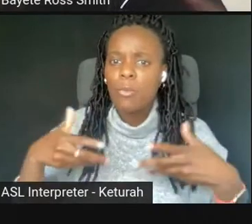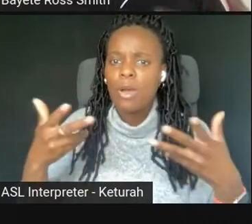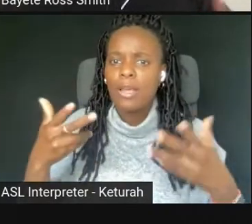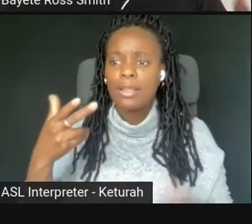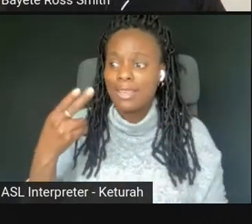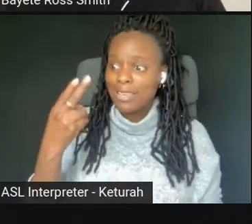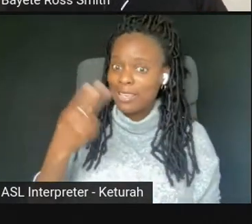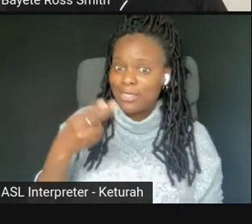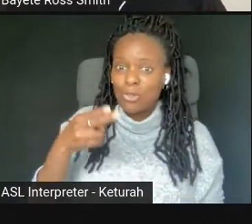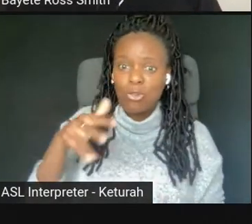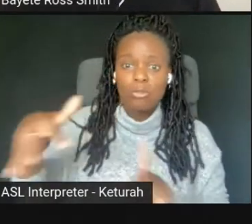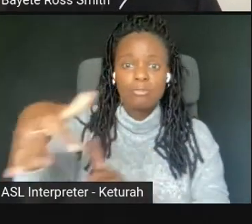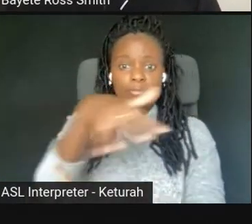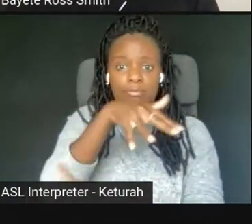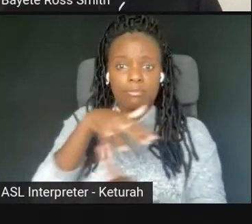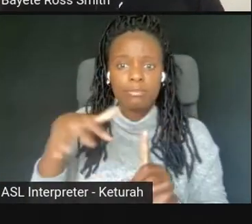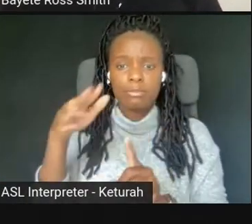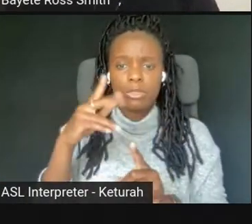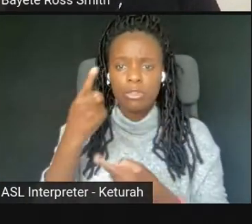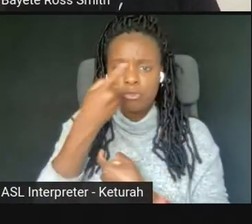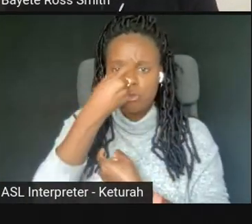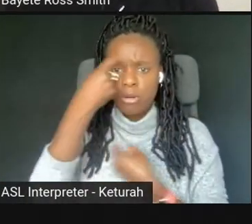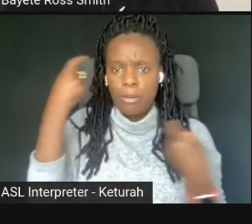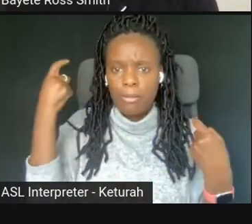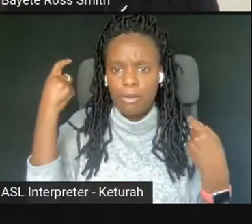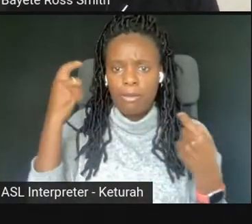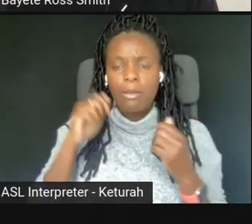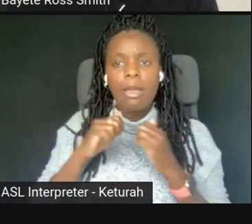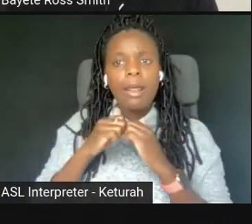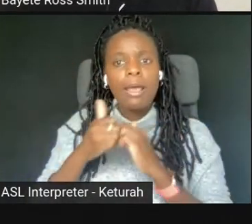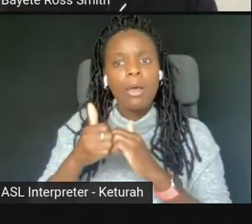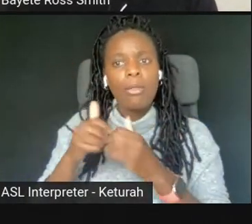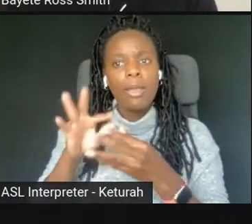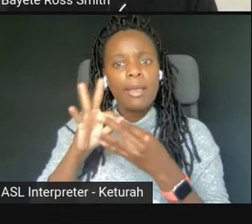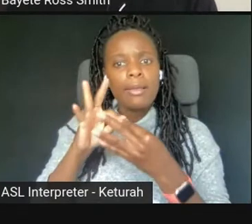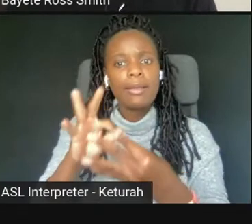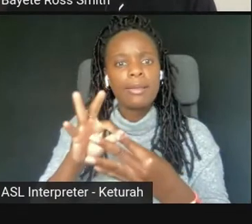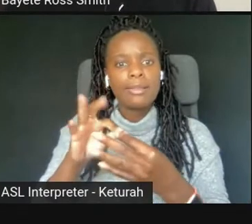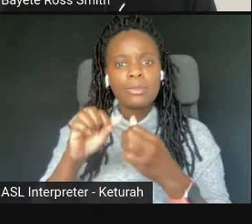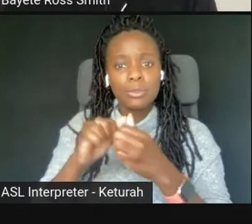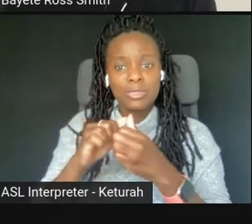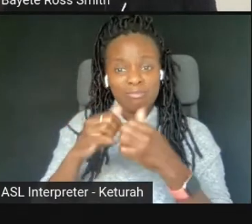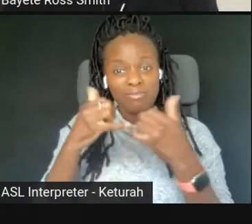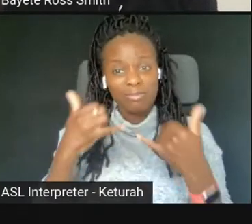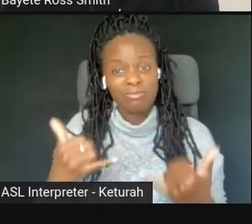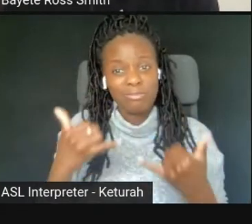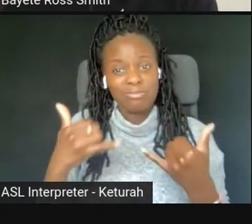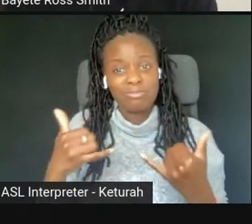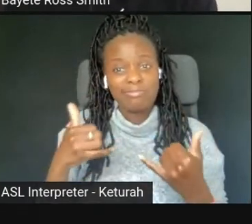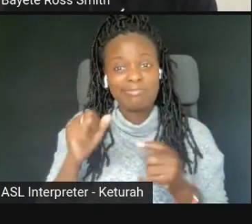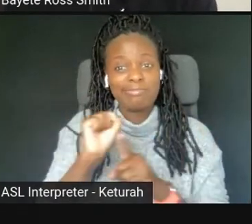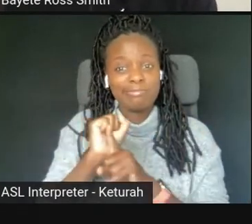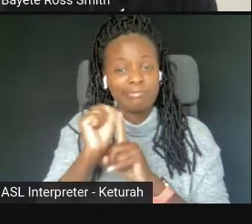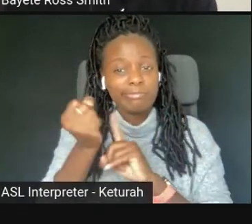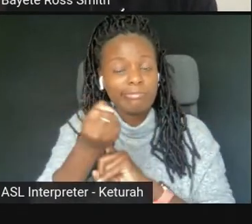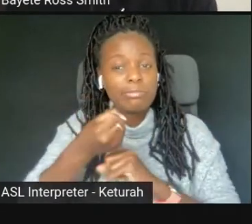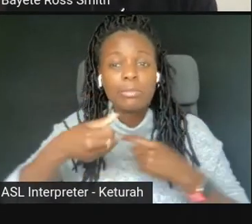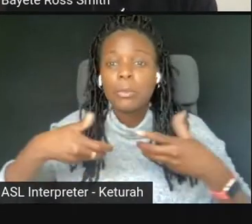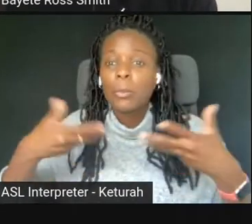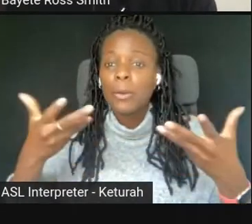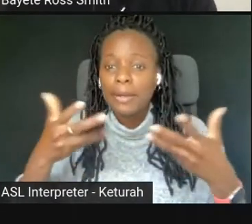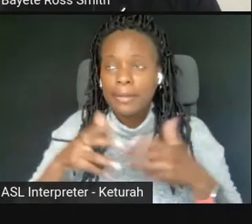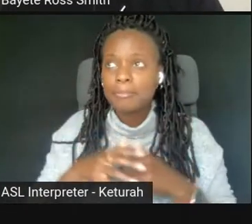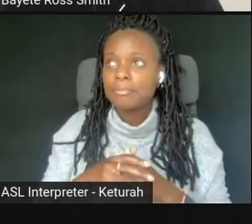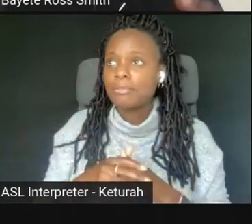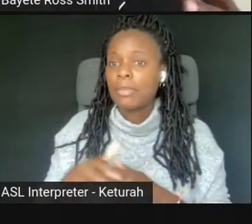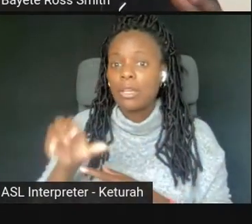site, historic trauma, and look at how that connects with our current state of